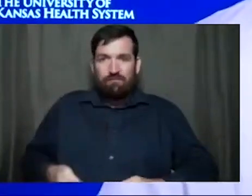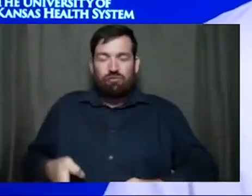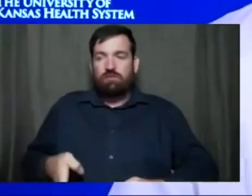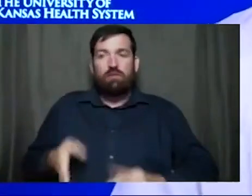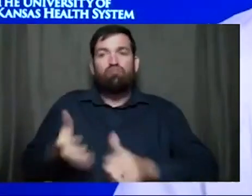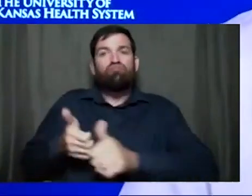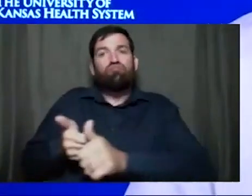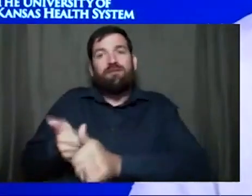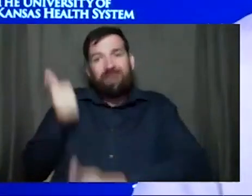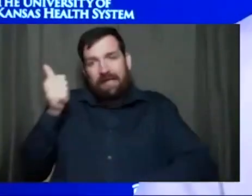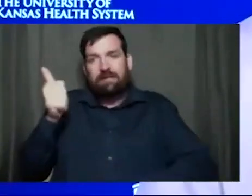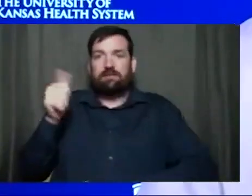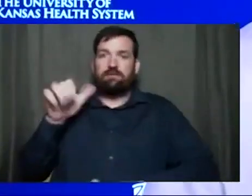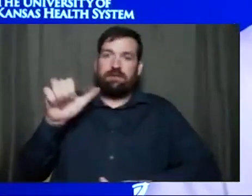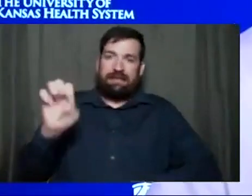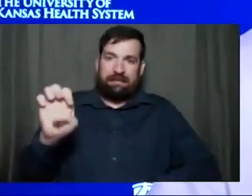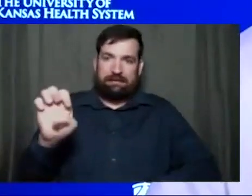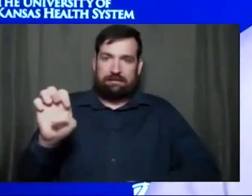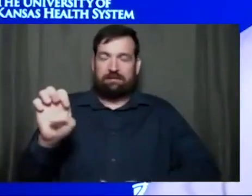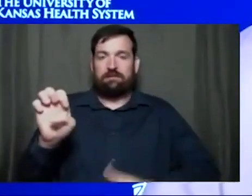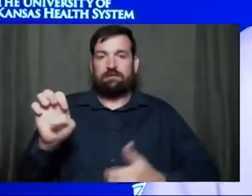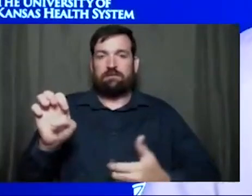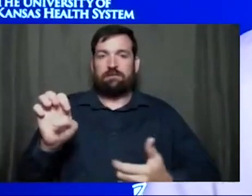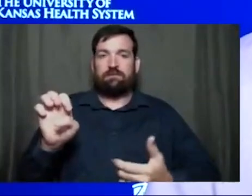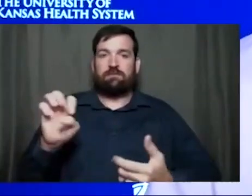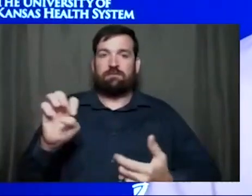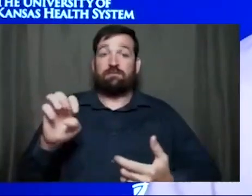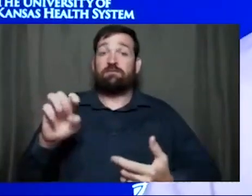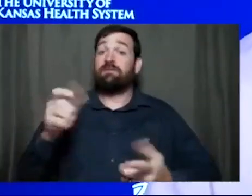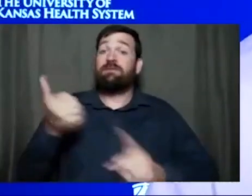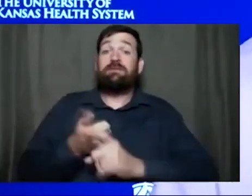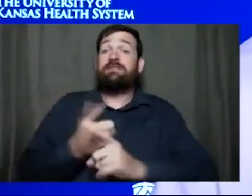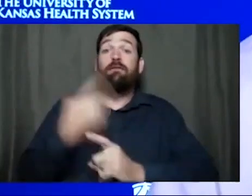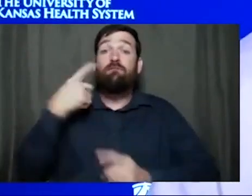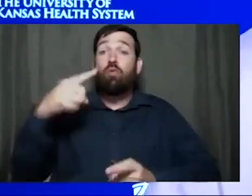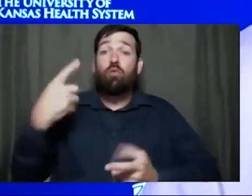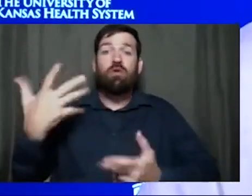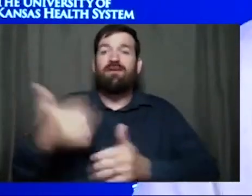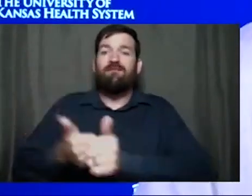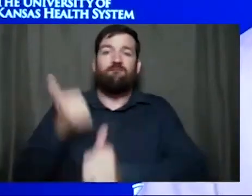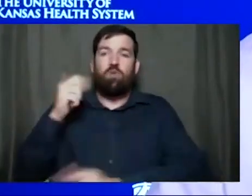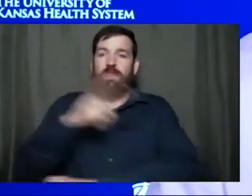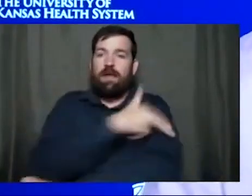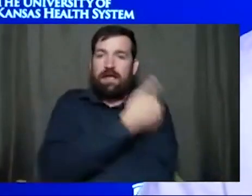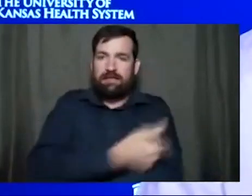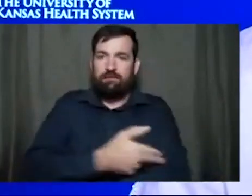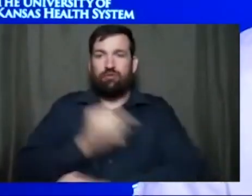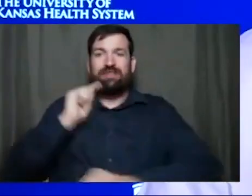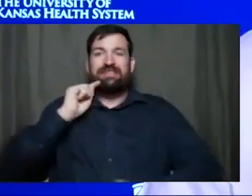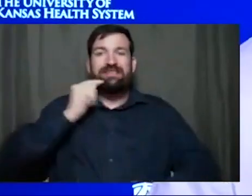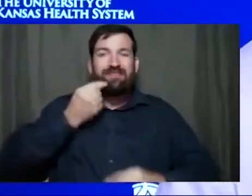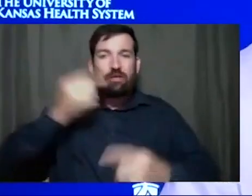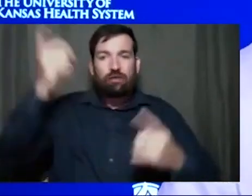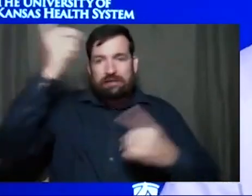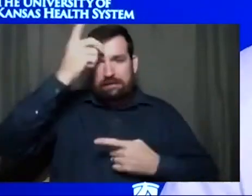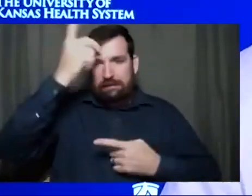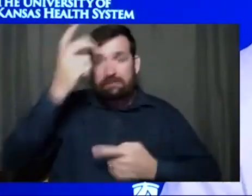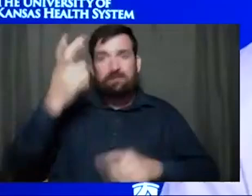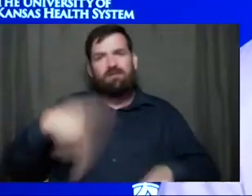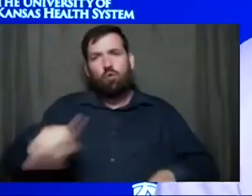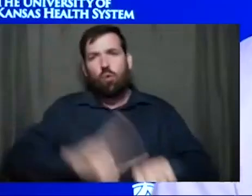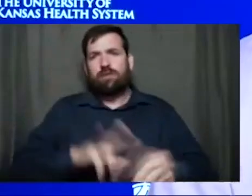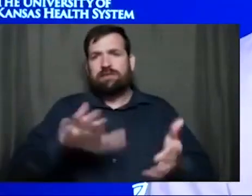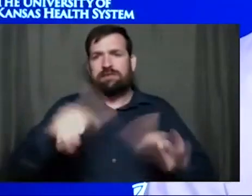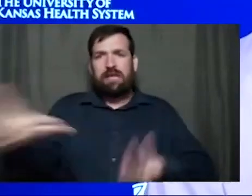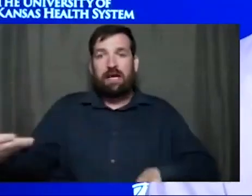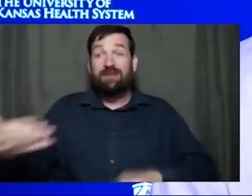having a case. The vaccination was meant to protect you from going to the hospital, developing severe disease, and of course dying. We know that that continues